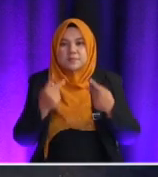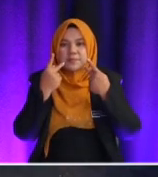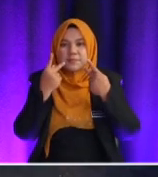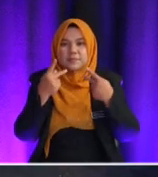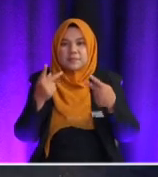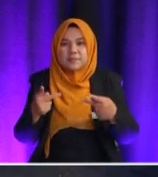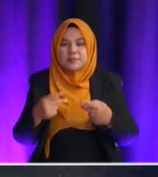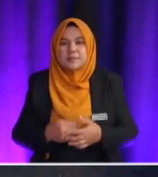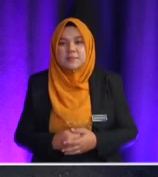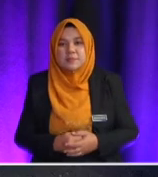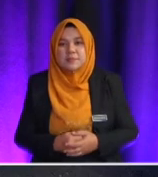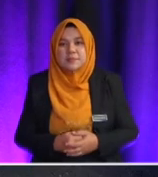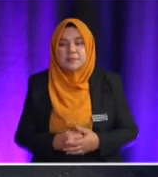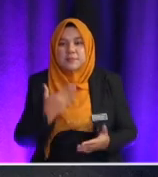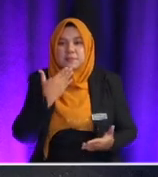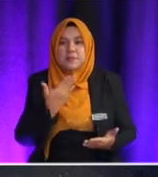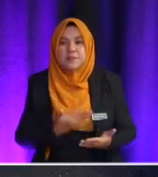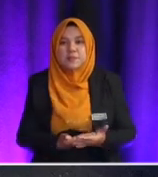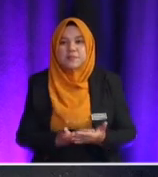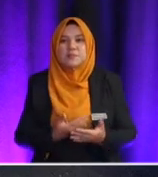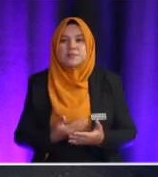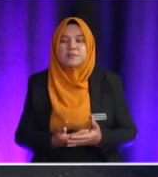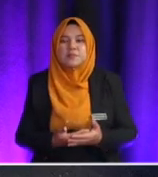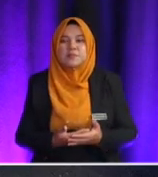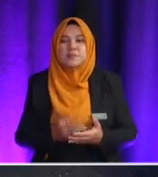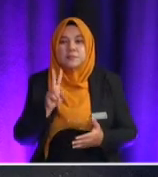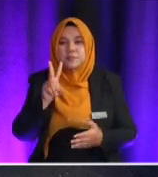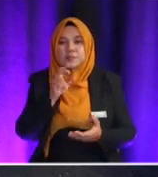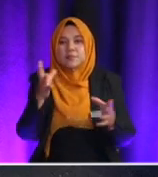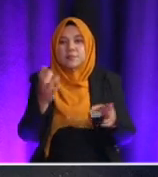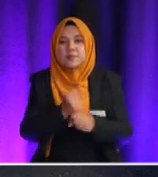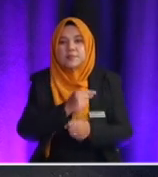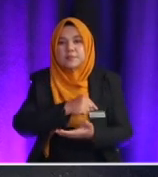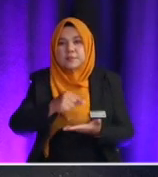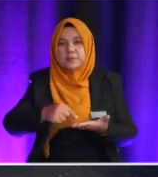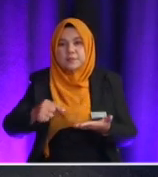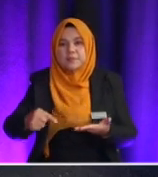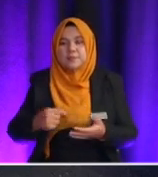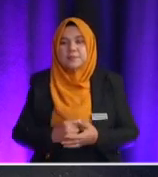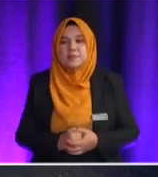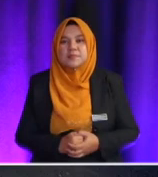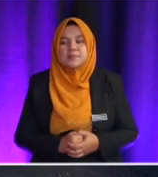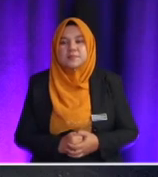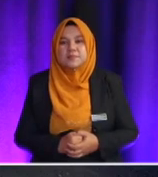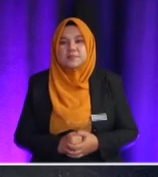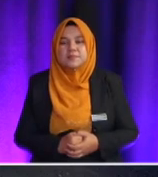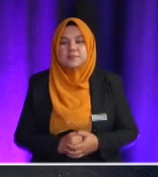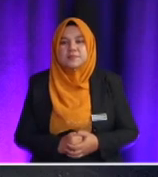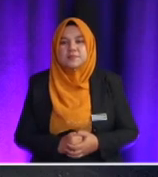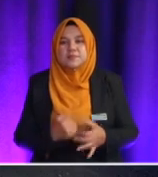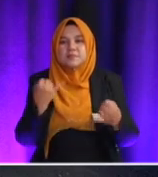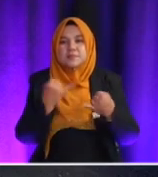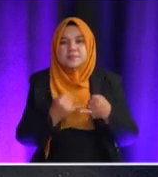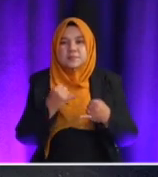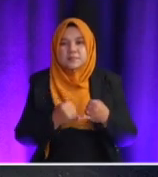Yes. Okay, good job. All so right. He can get two also. Two as well. Good job. All right, teacher, the last one. The last